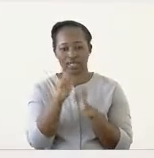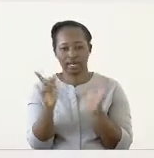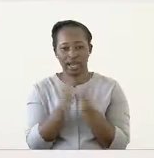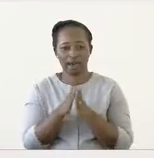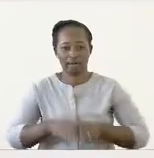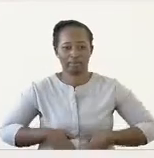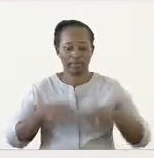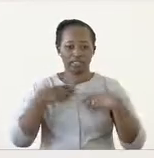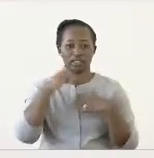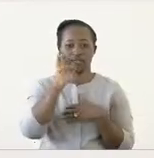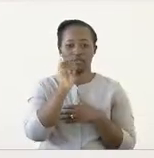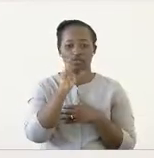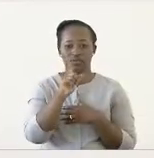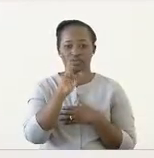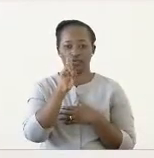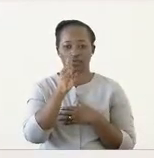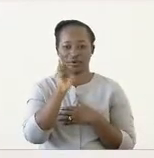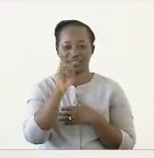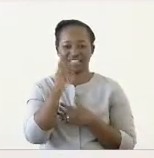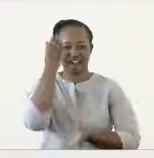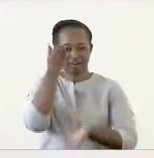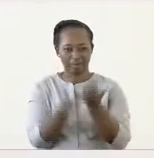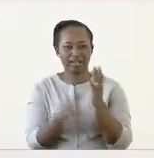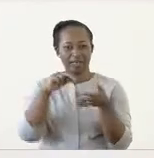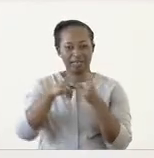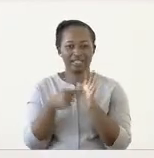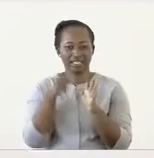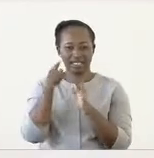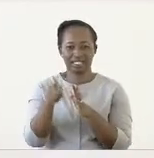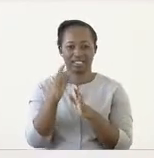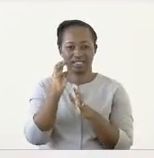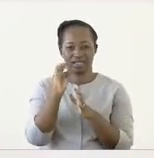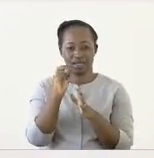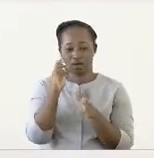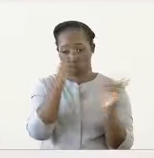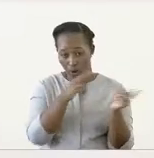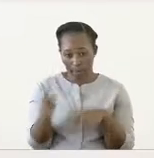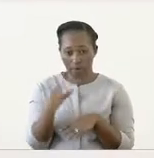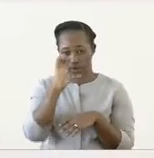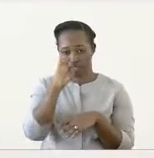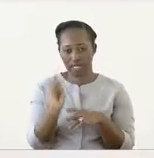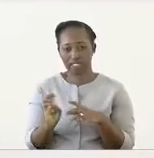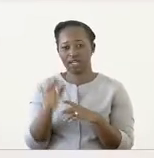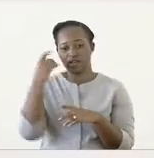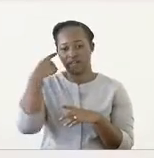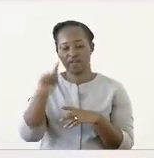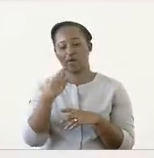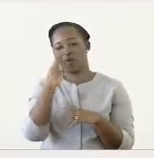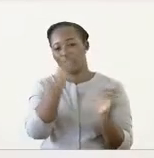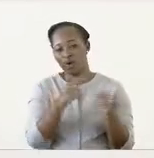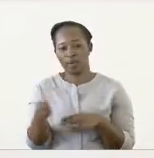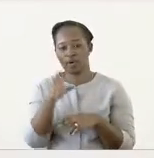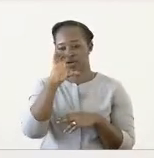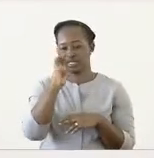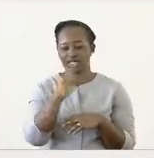are balanced. So it means that this osmotic normal for normal cells activity. We have some special senses